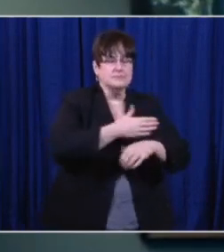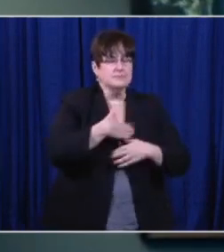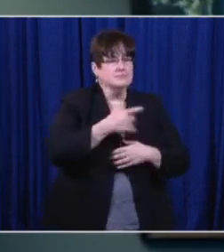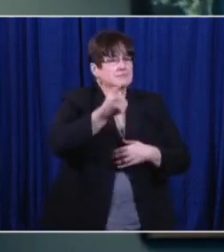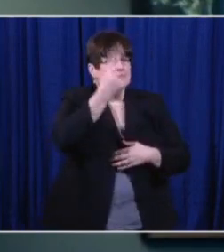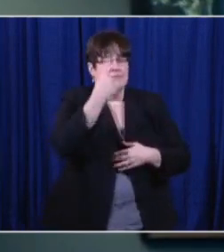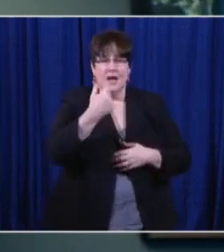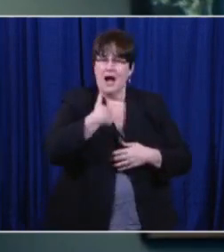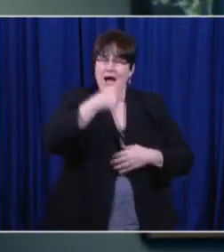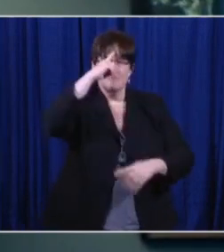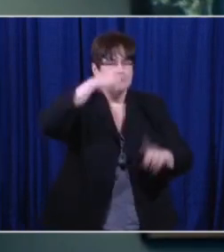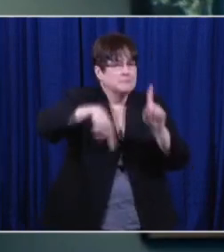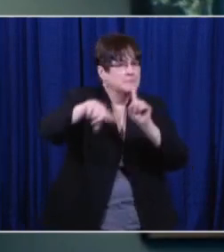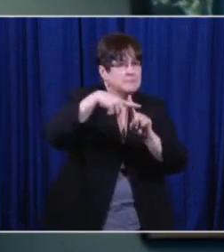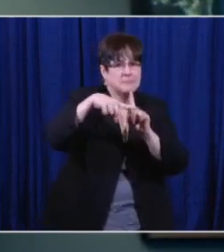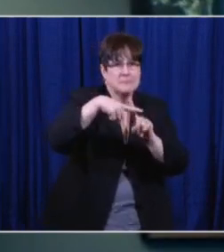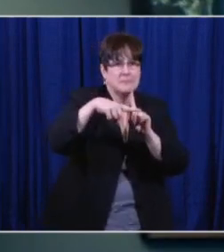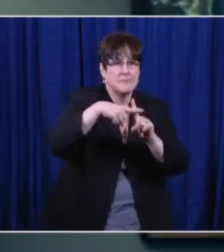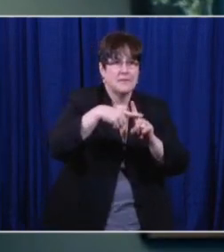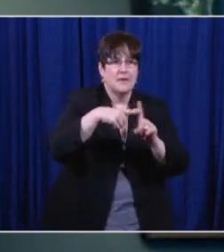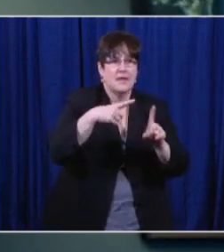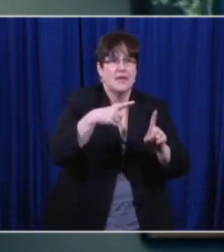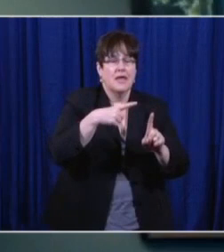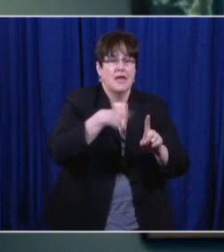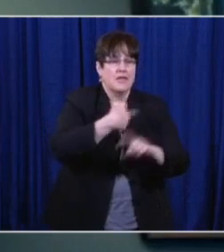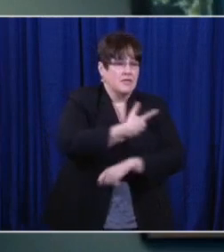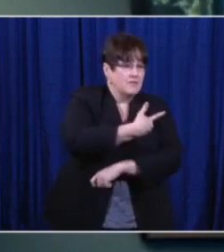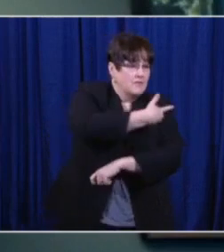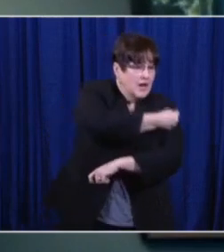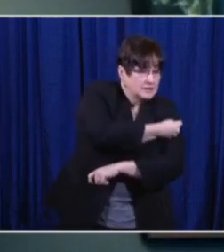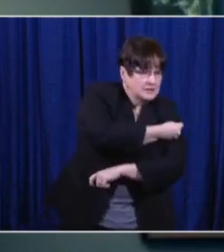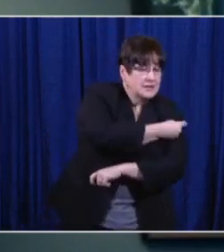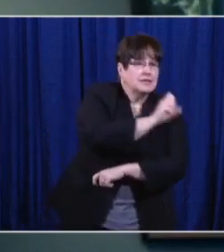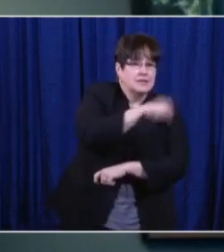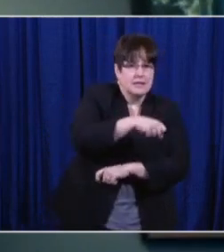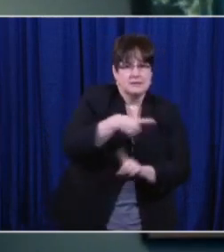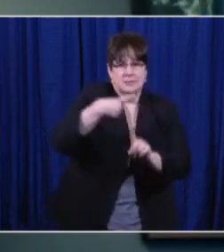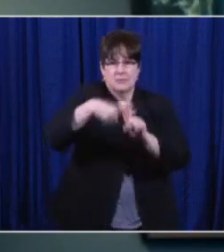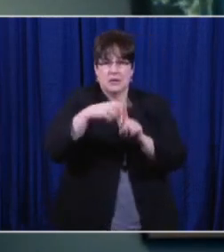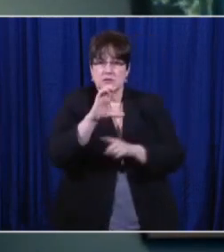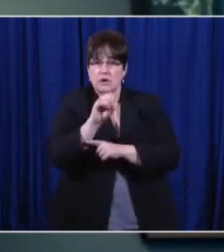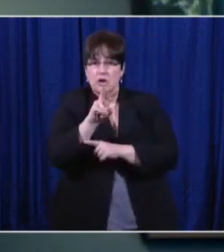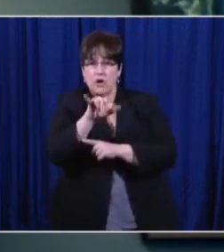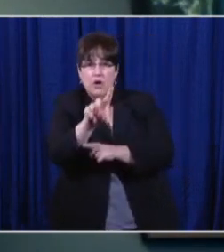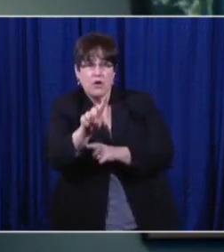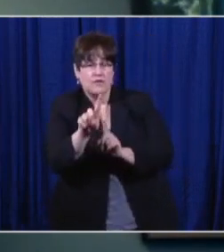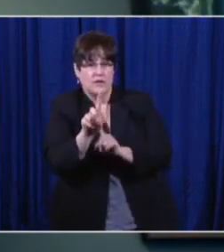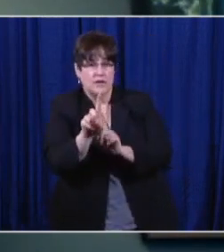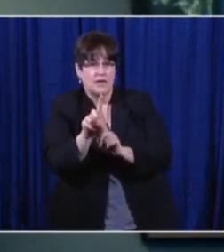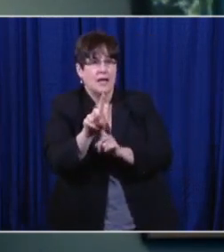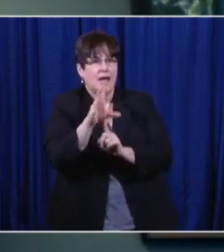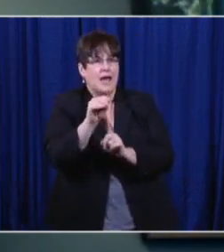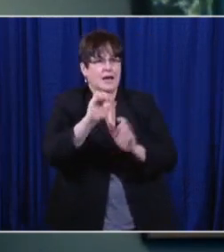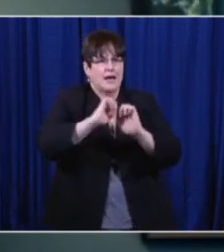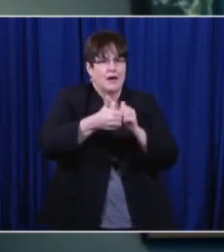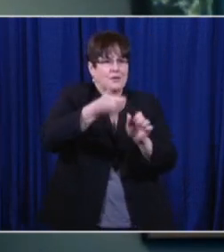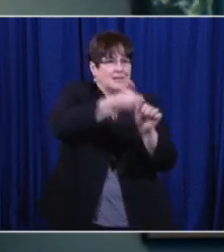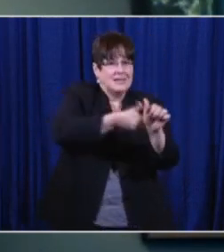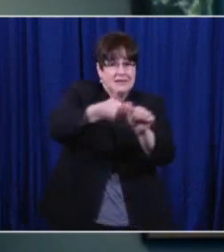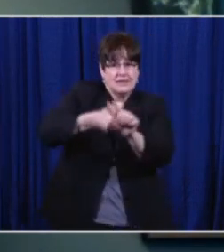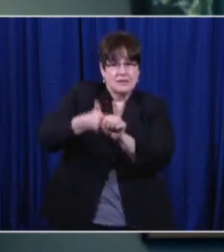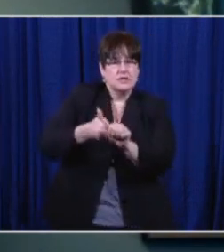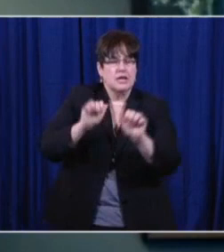optimist about this as well. I'm an optimist about the vaccine, but I also would say I'm even a more optimist about what each of us can do